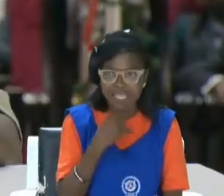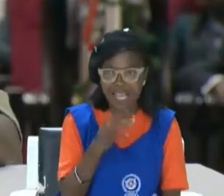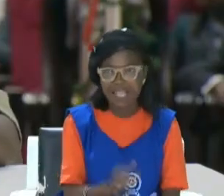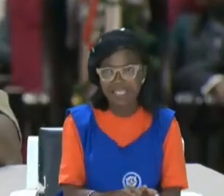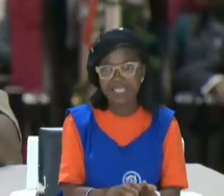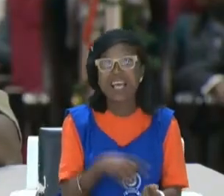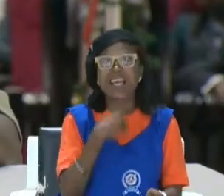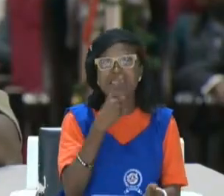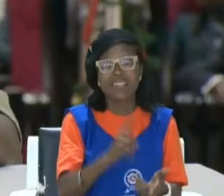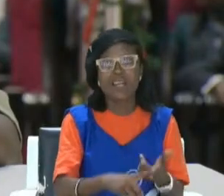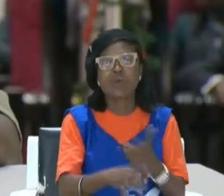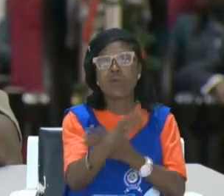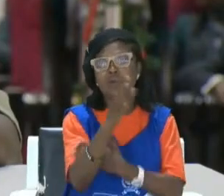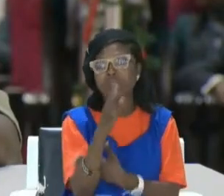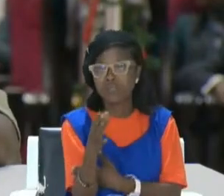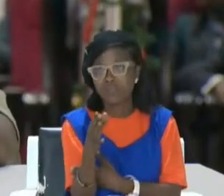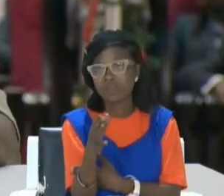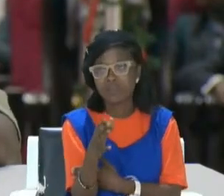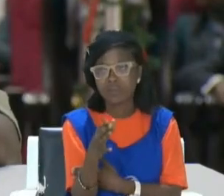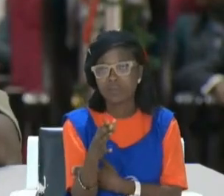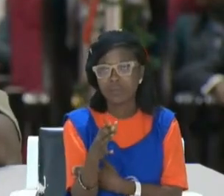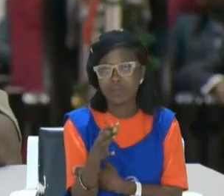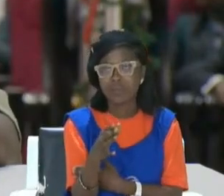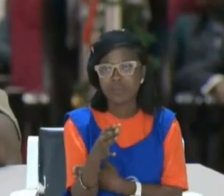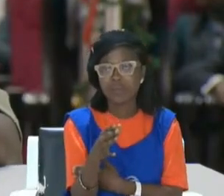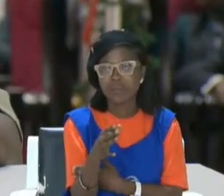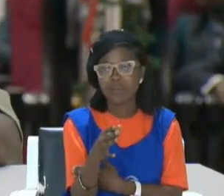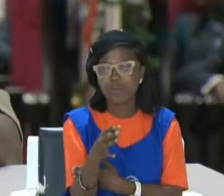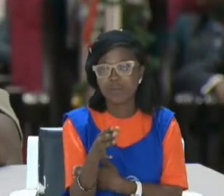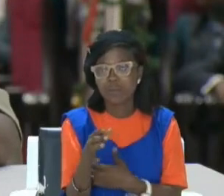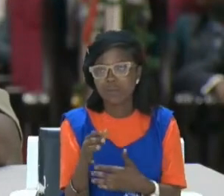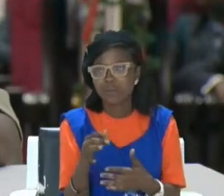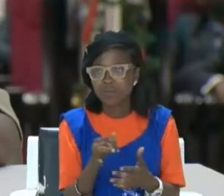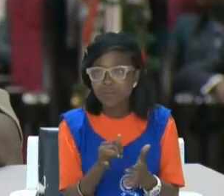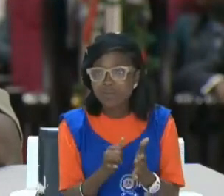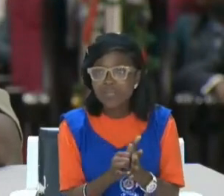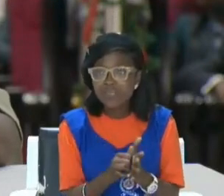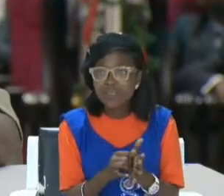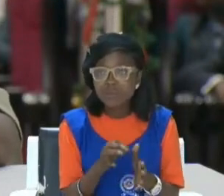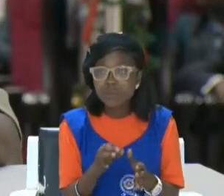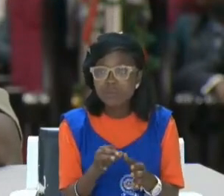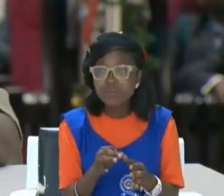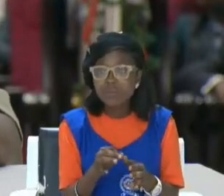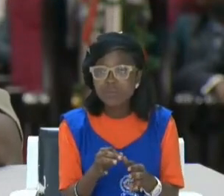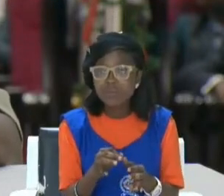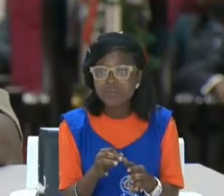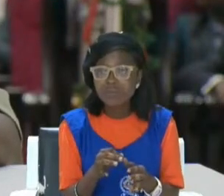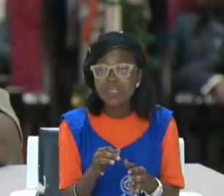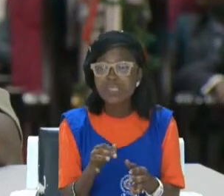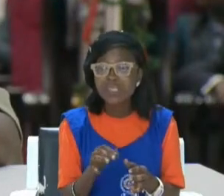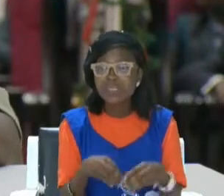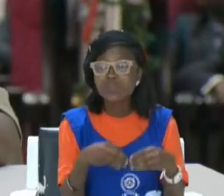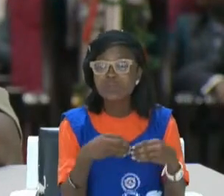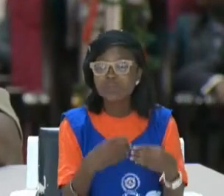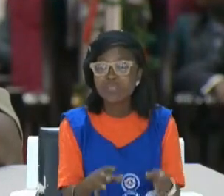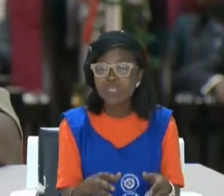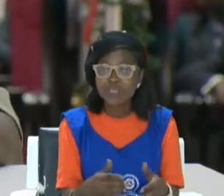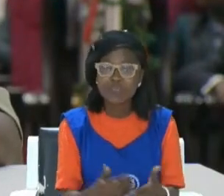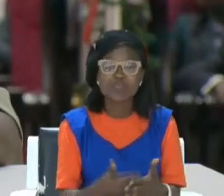God, it would be a wonderful idea, oh God, if you can buy me a